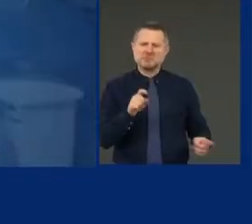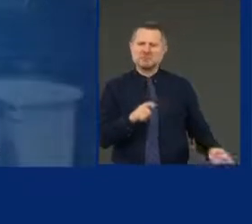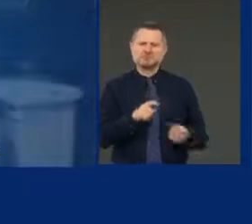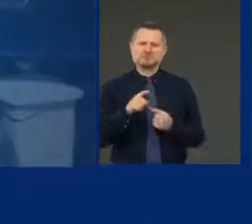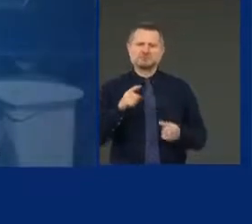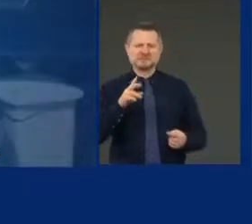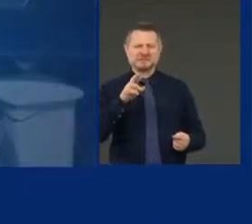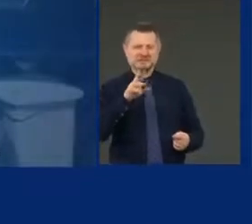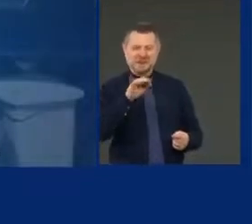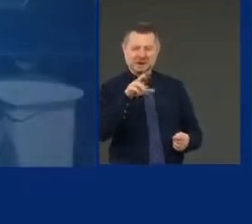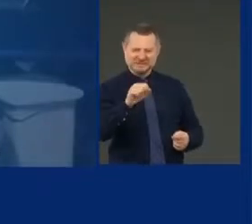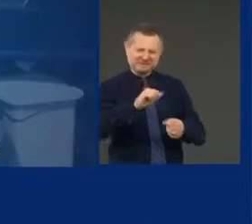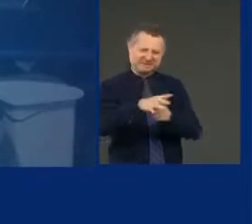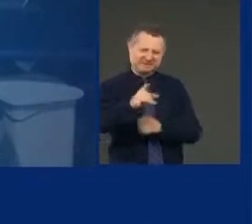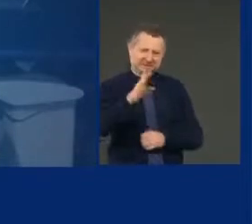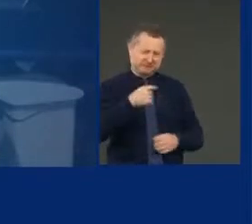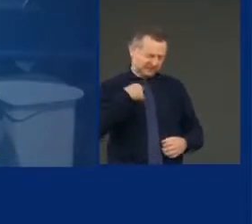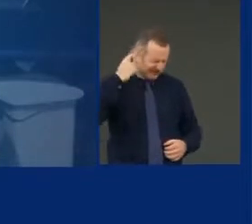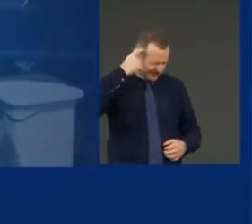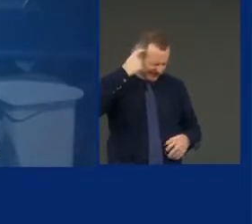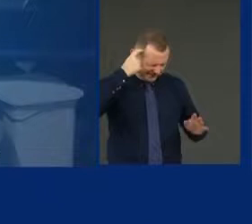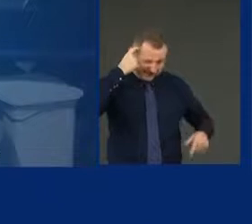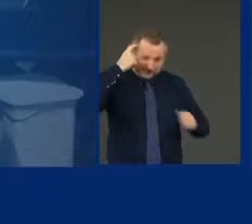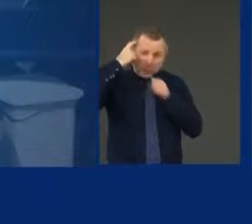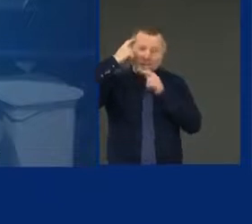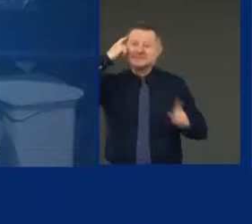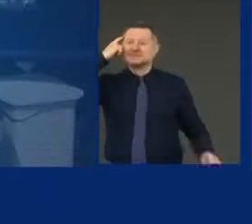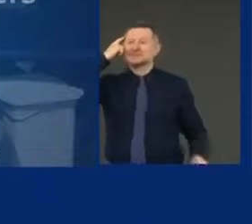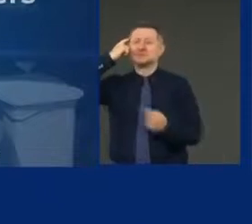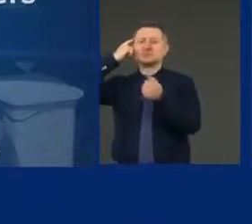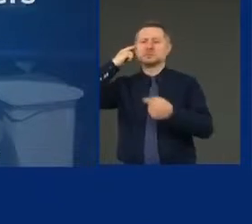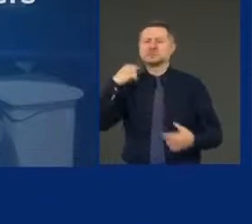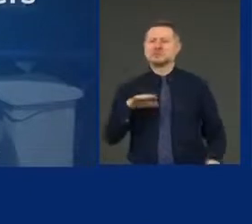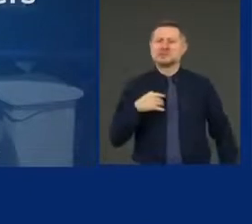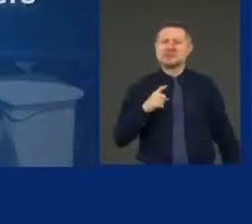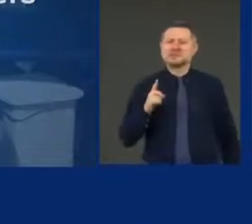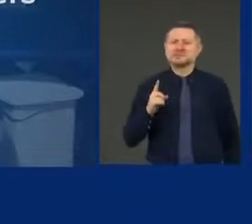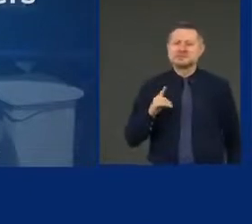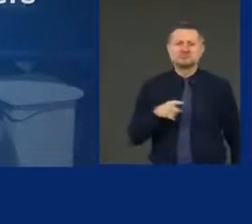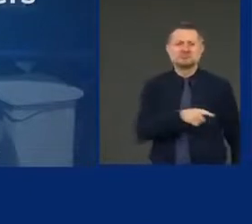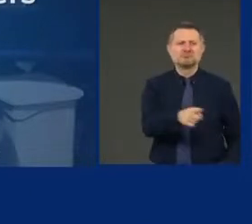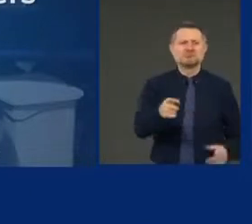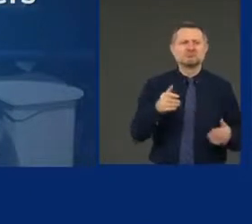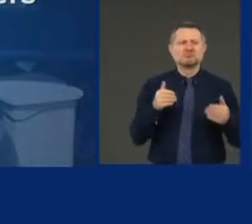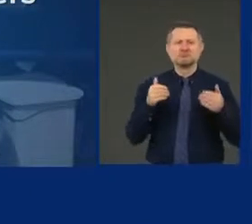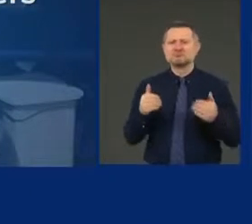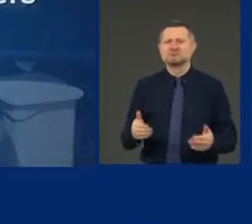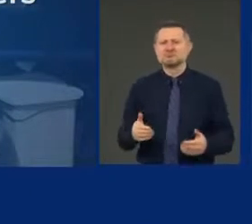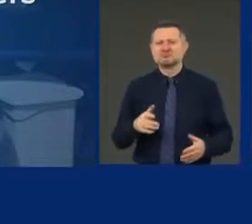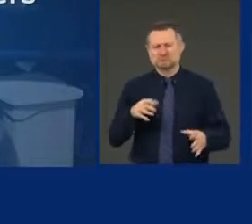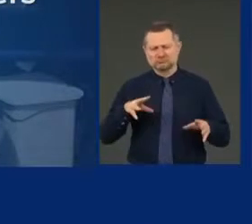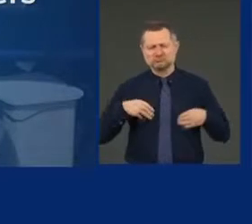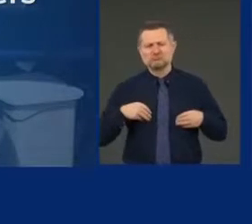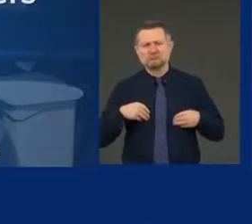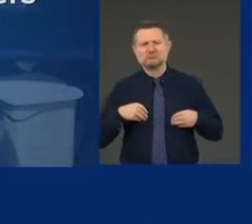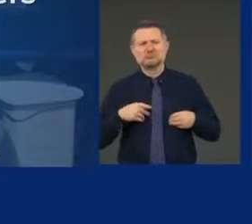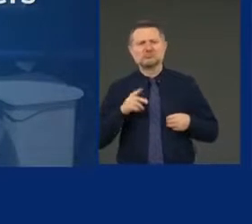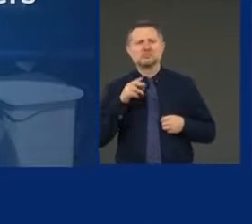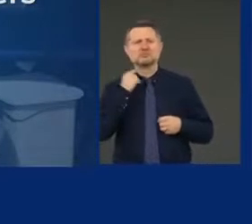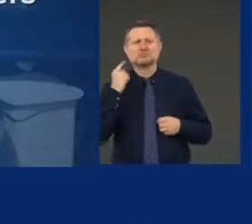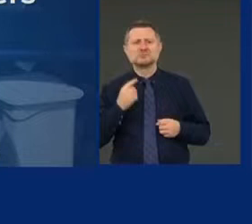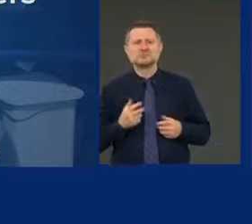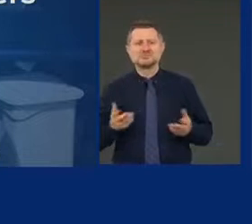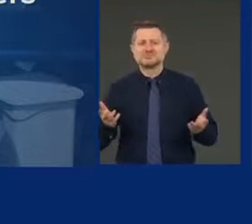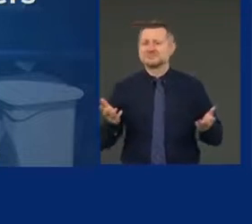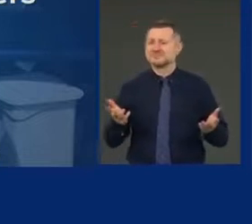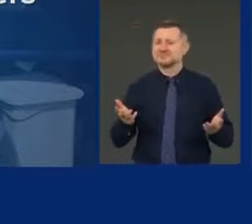did. And they put their lives at risk to serve others. And in that moment, they